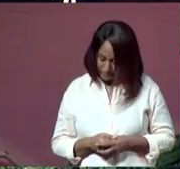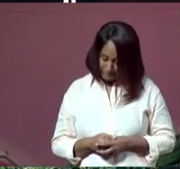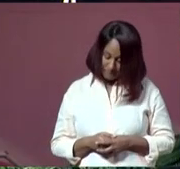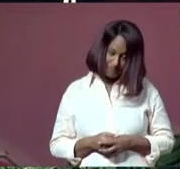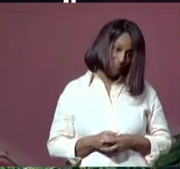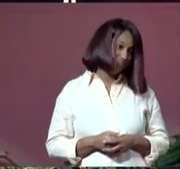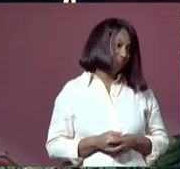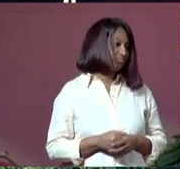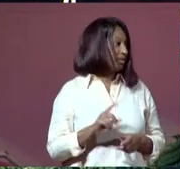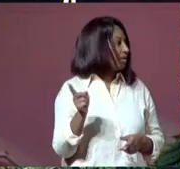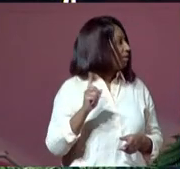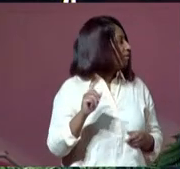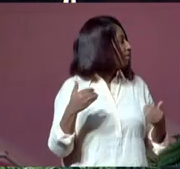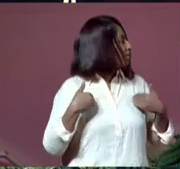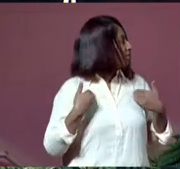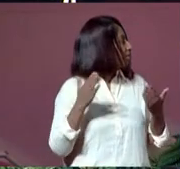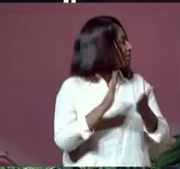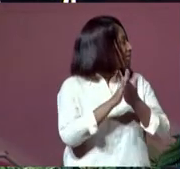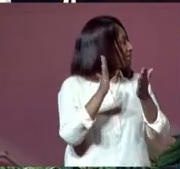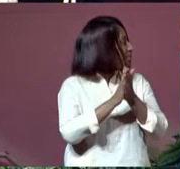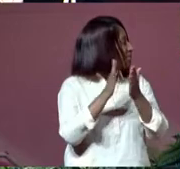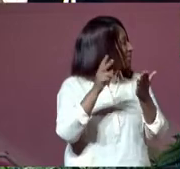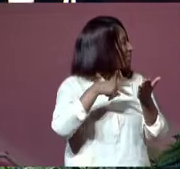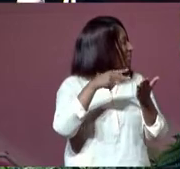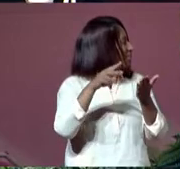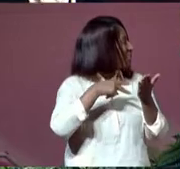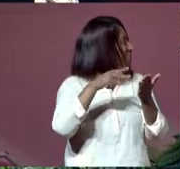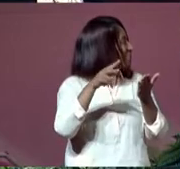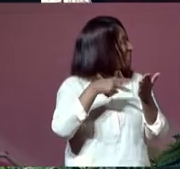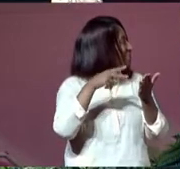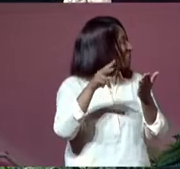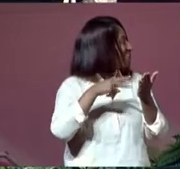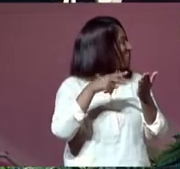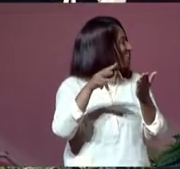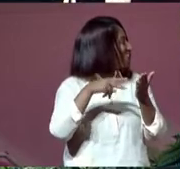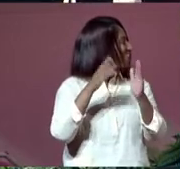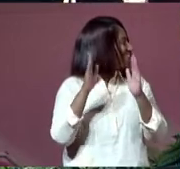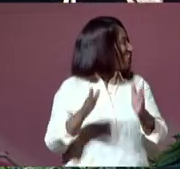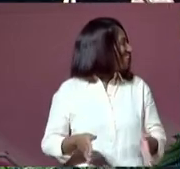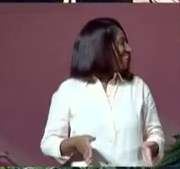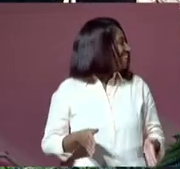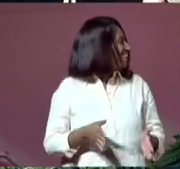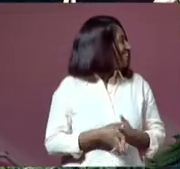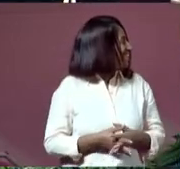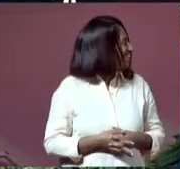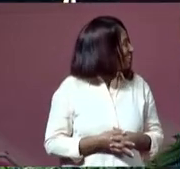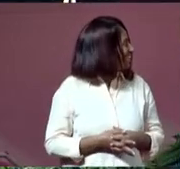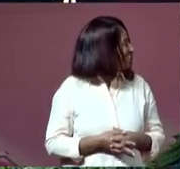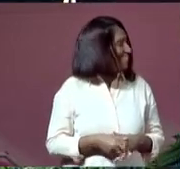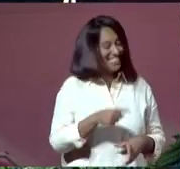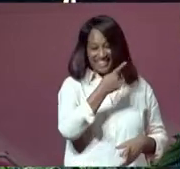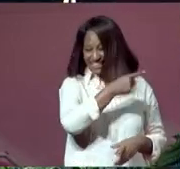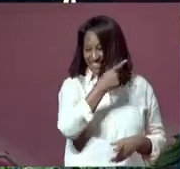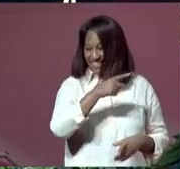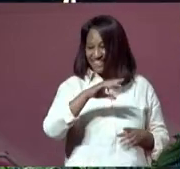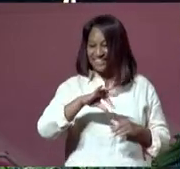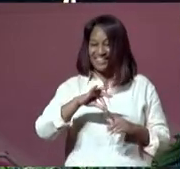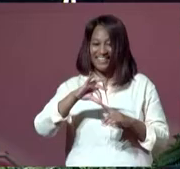where are the youth praise dancers? There they are right there. My youth praise dancers, y'all are something